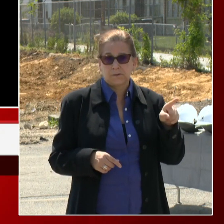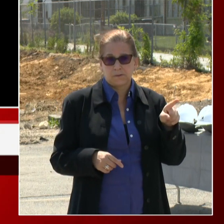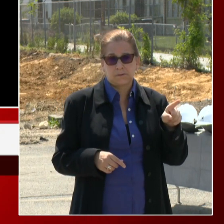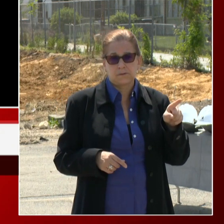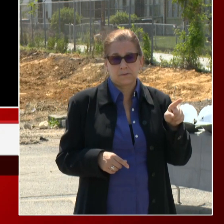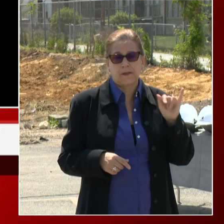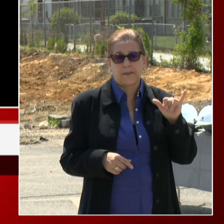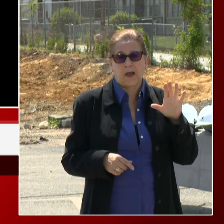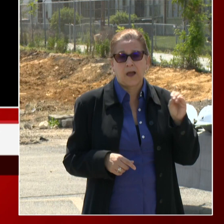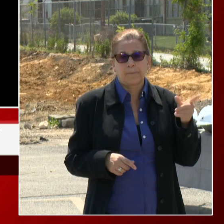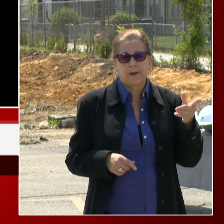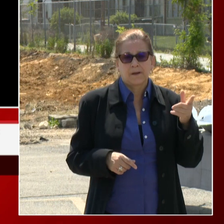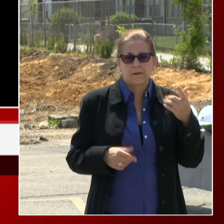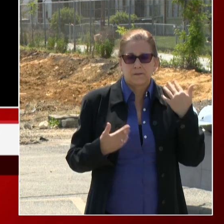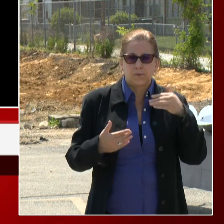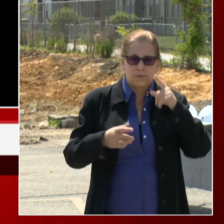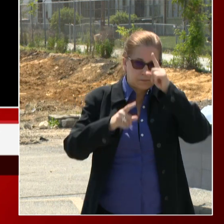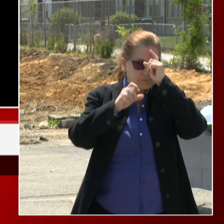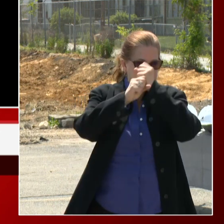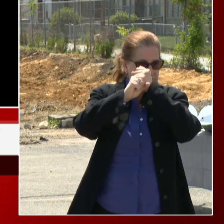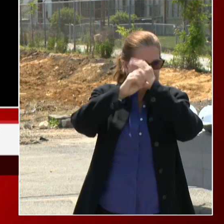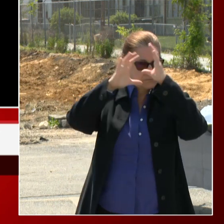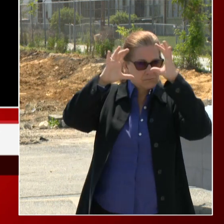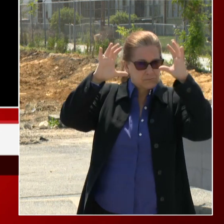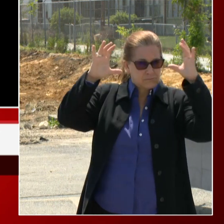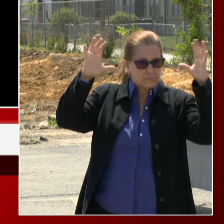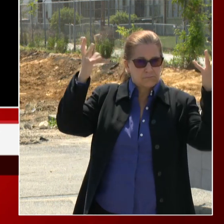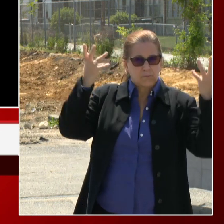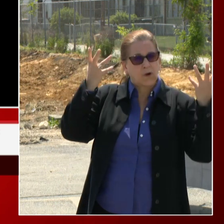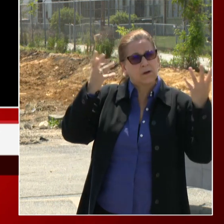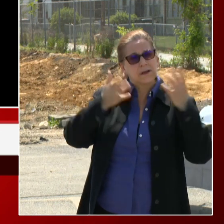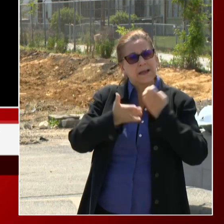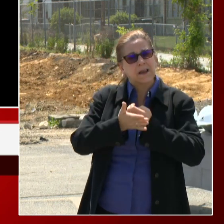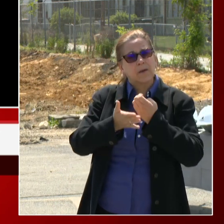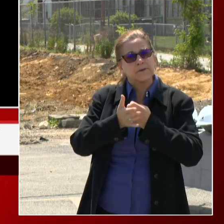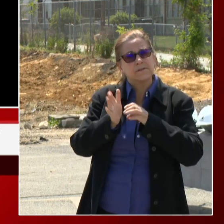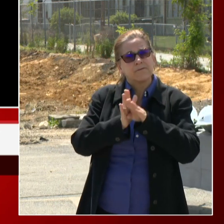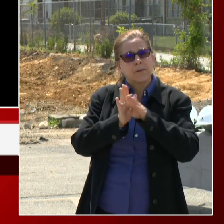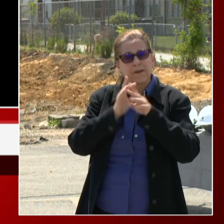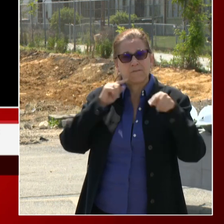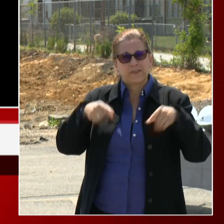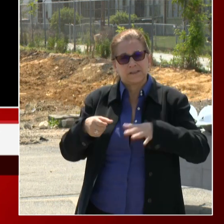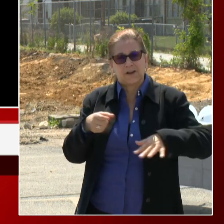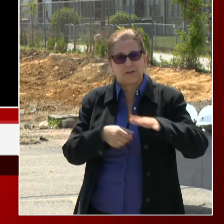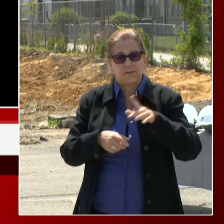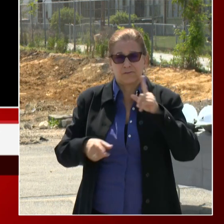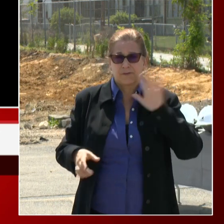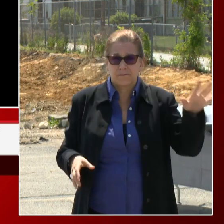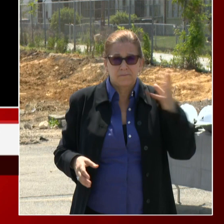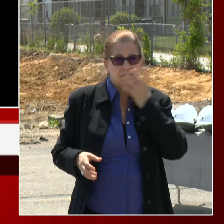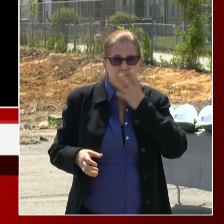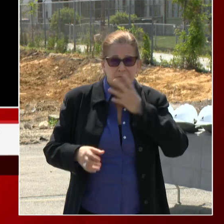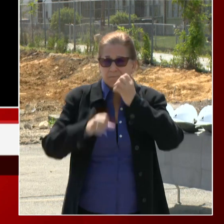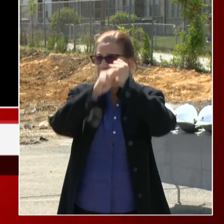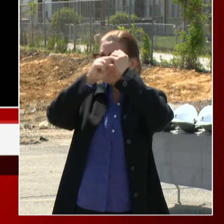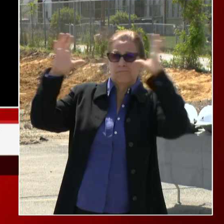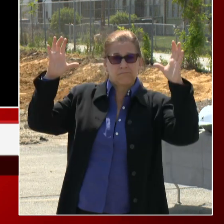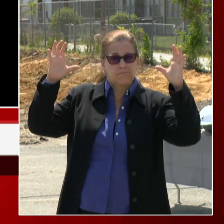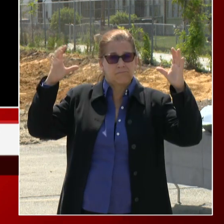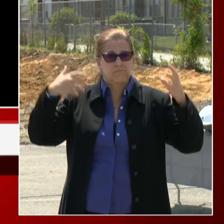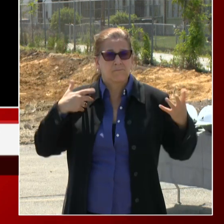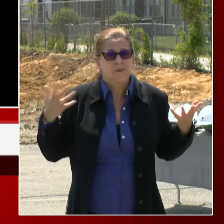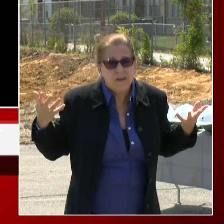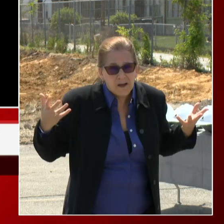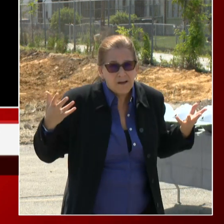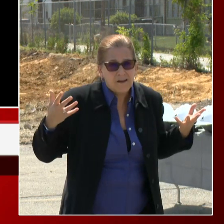major economic development opportunities that exist right in this area. In fact, my brother grew